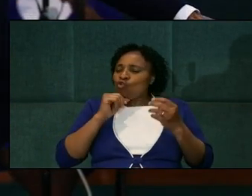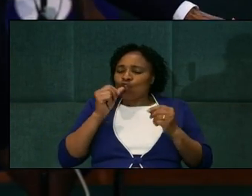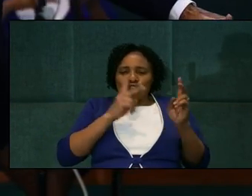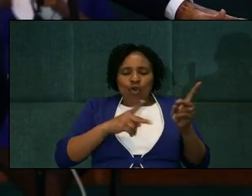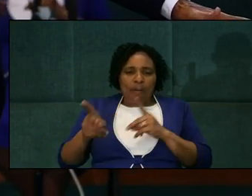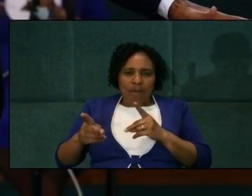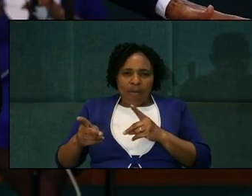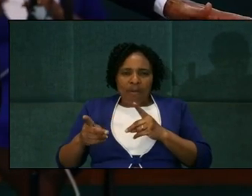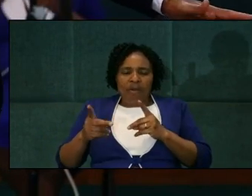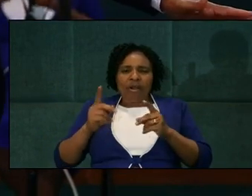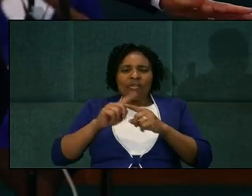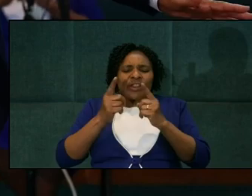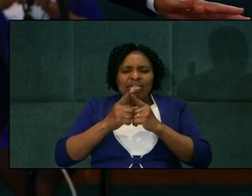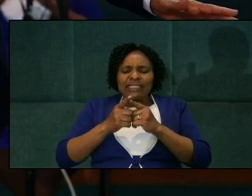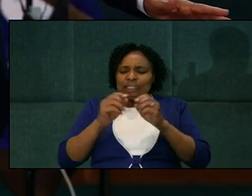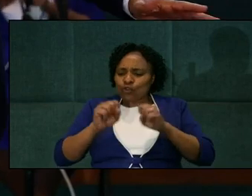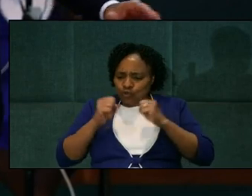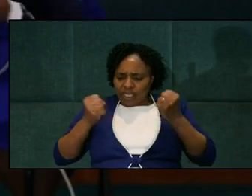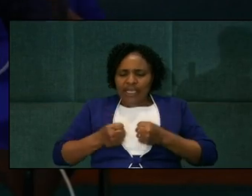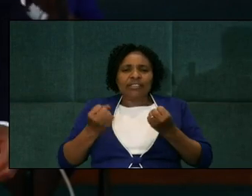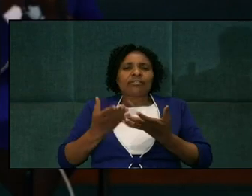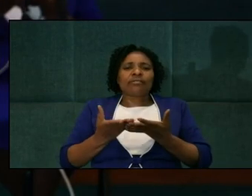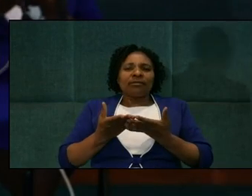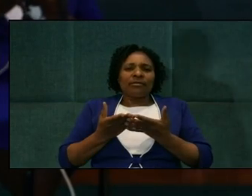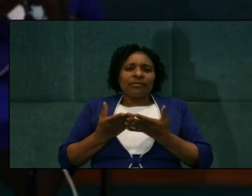the rejects of society.